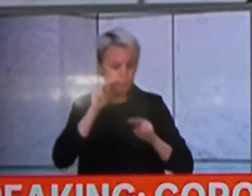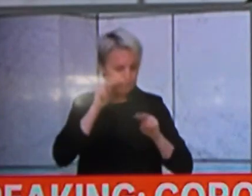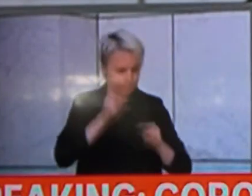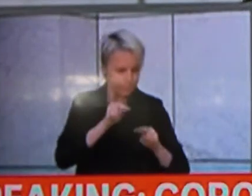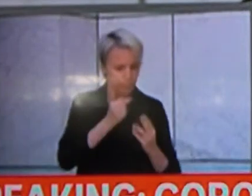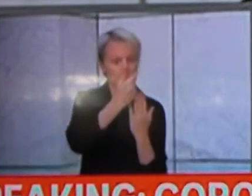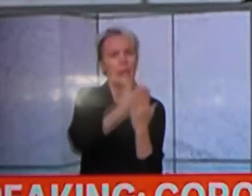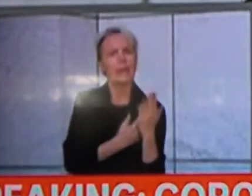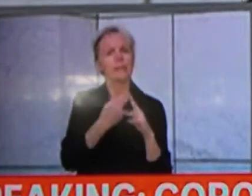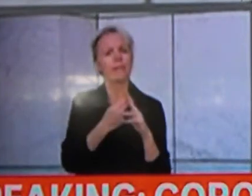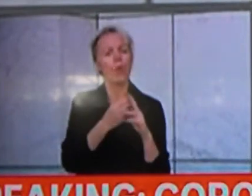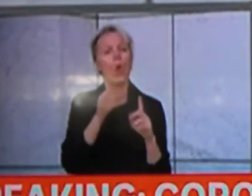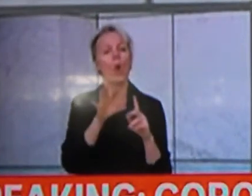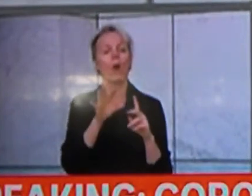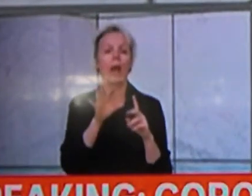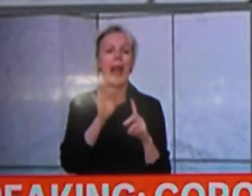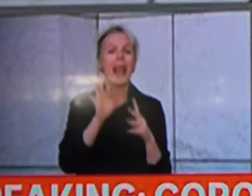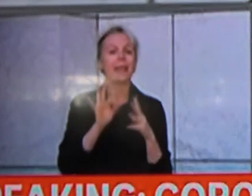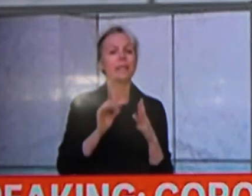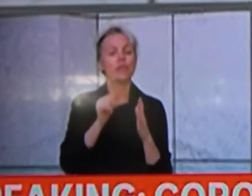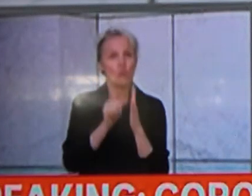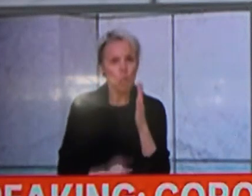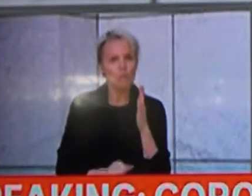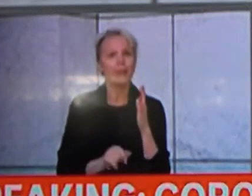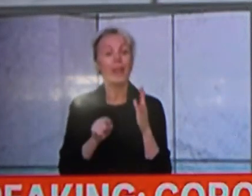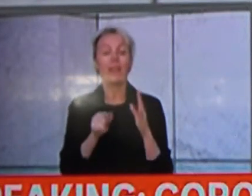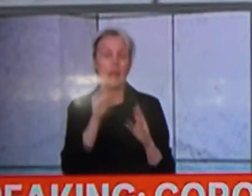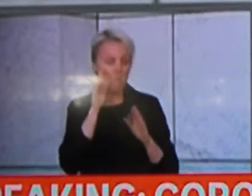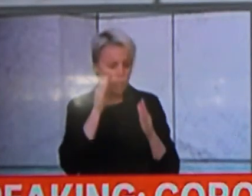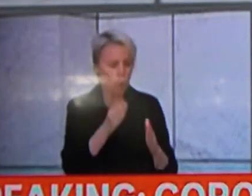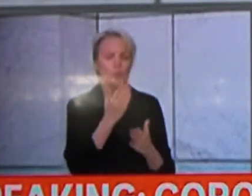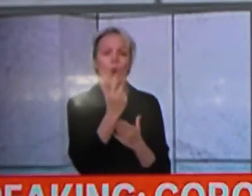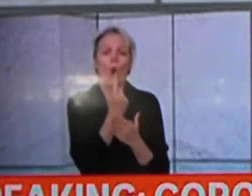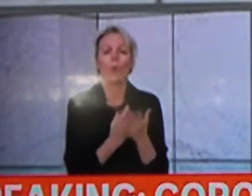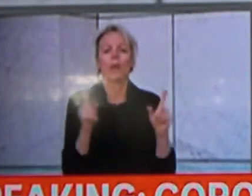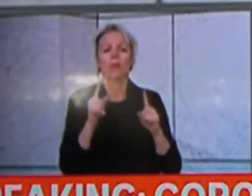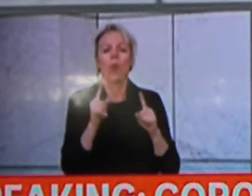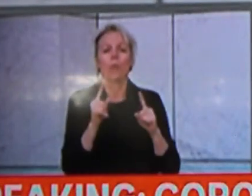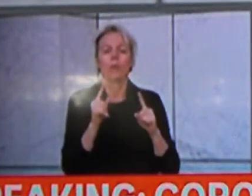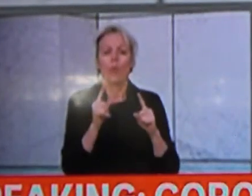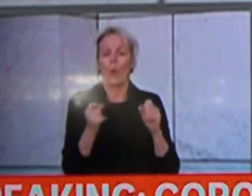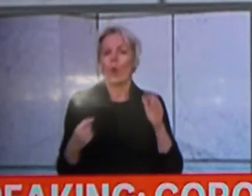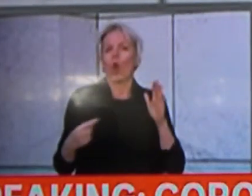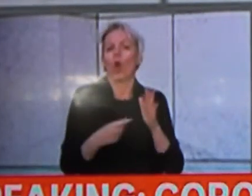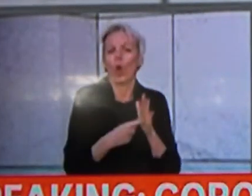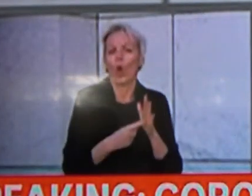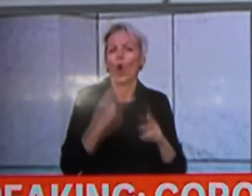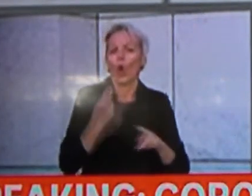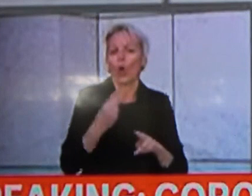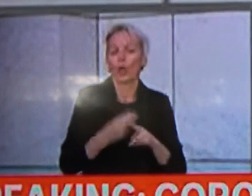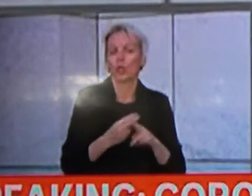they're focusing on only stage 1 and urgent stage 2 cases. This is a matter we've discussed. Now, each state and